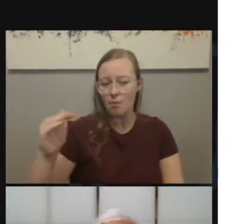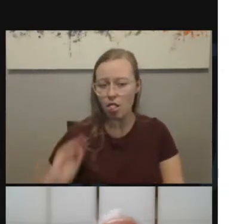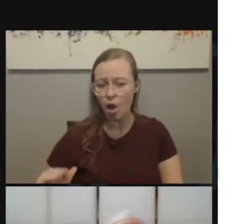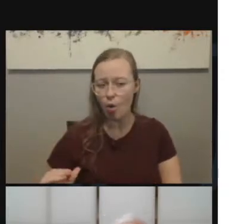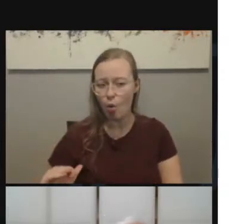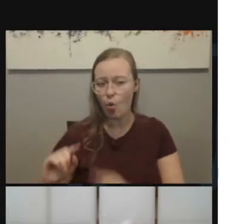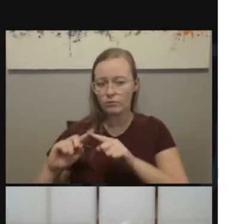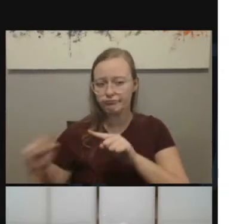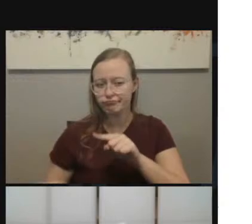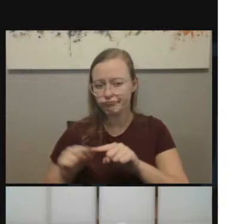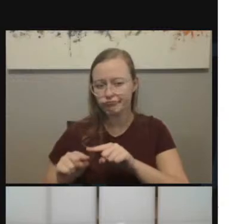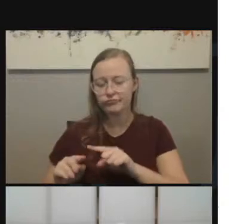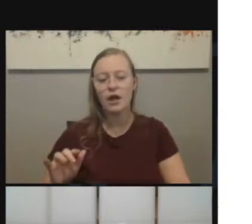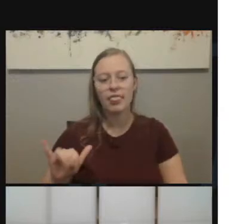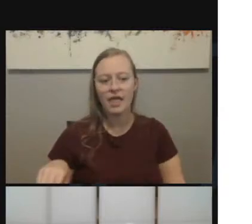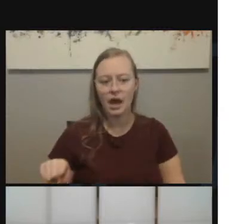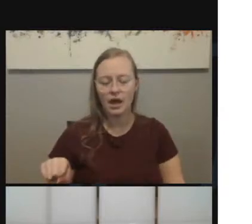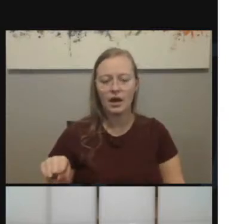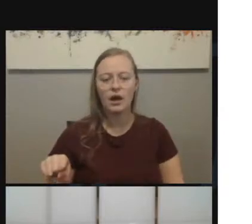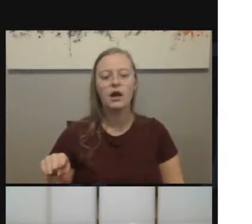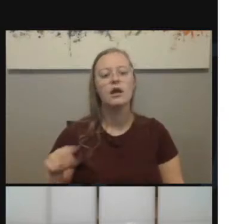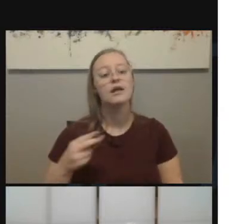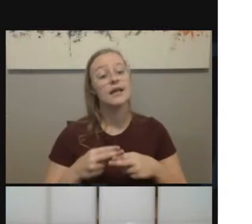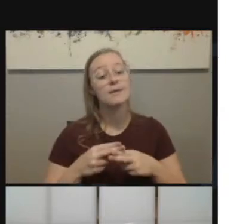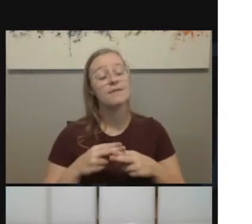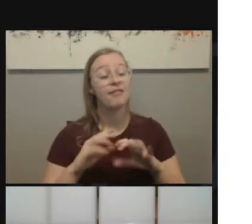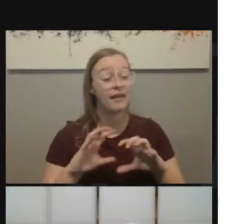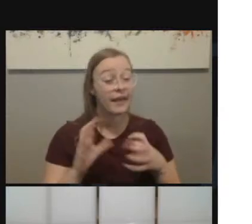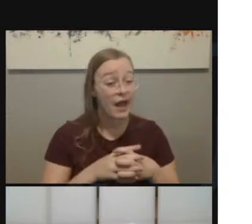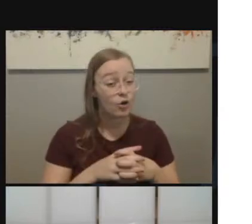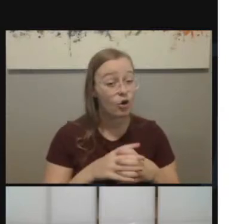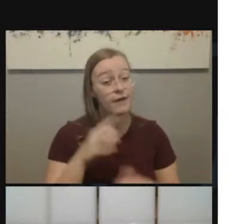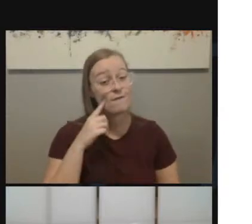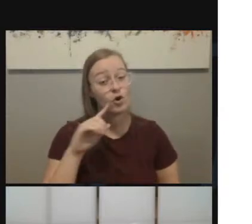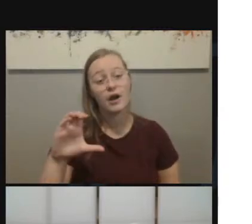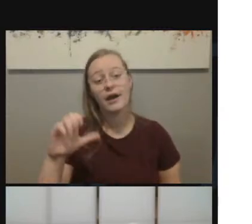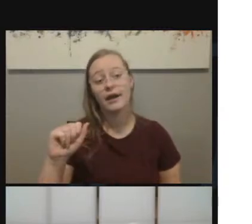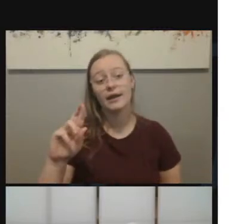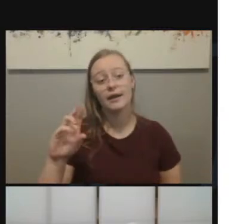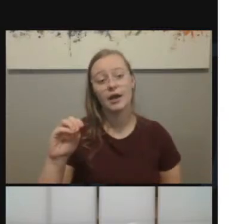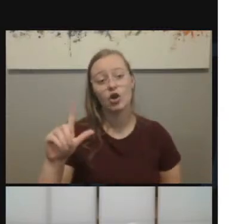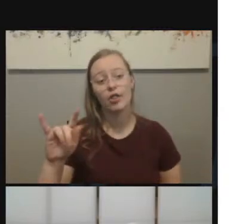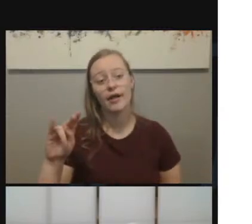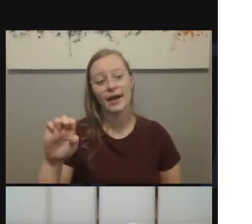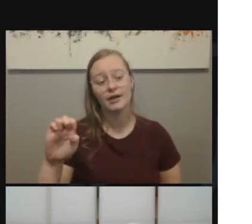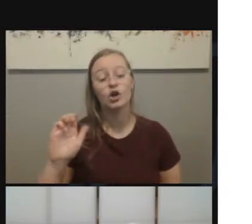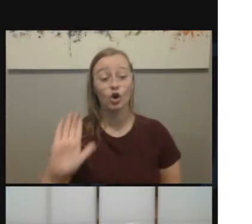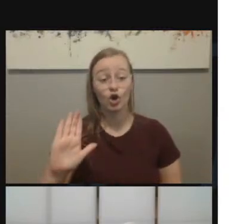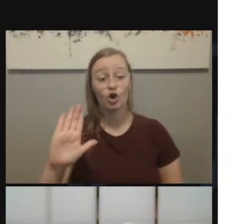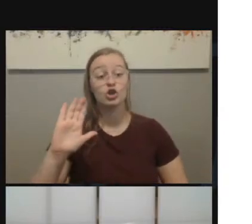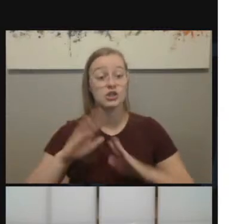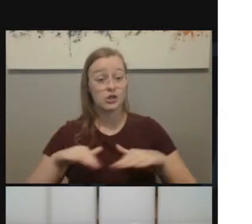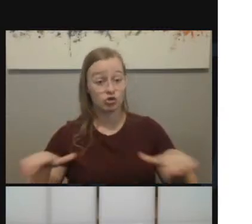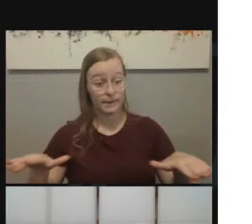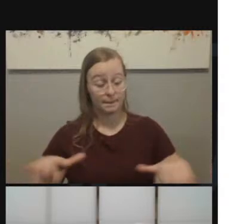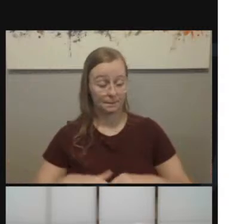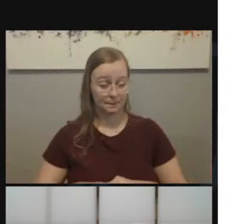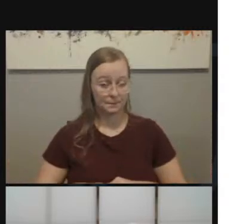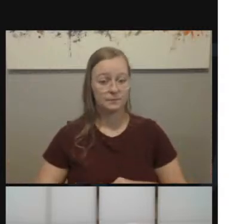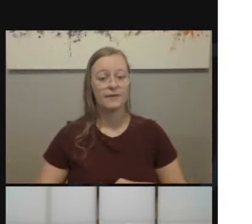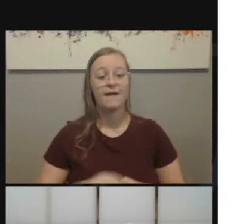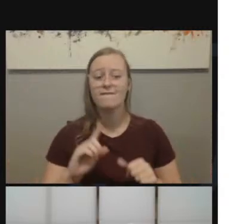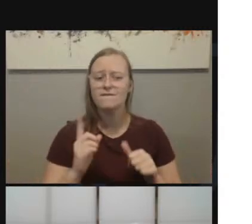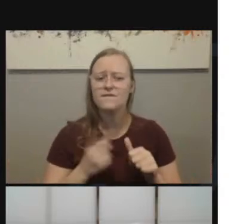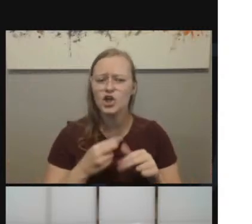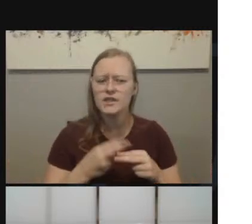name, is the category of Caroline's children. And the first